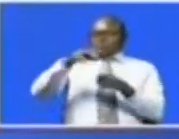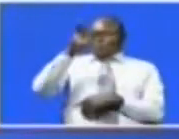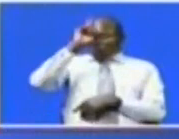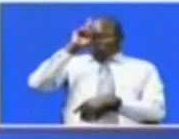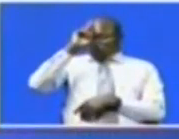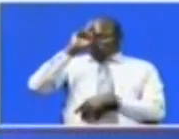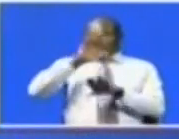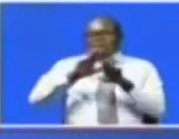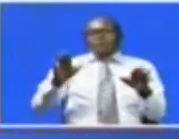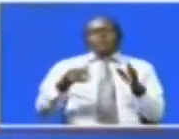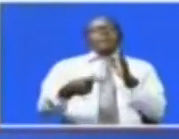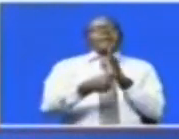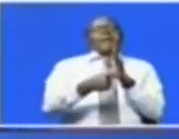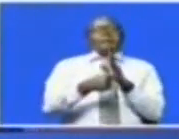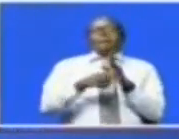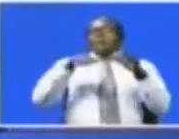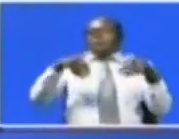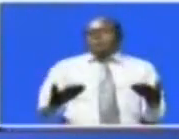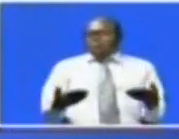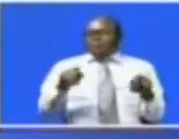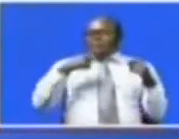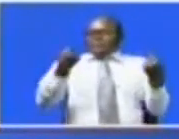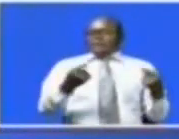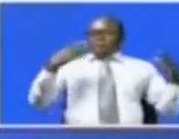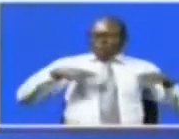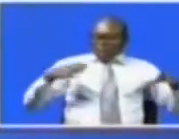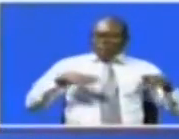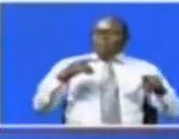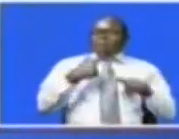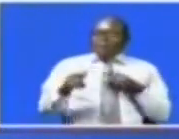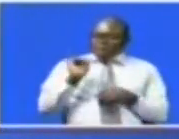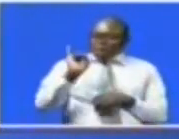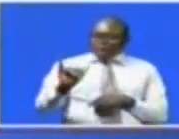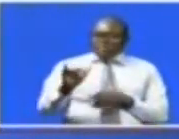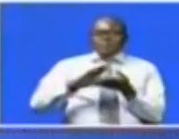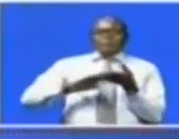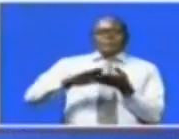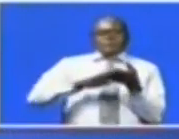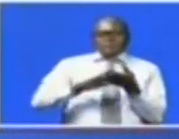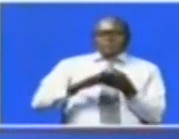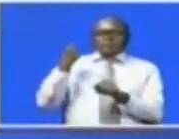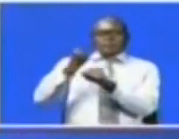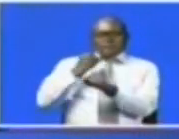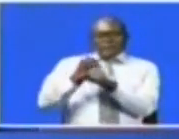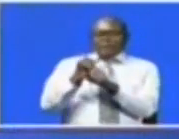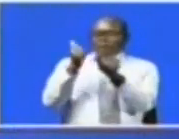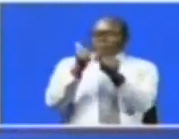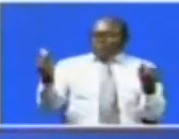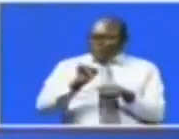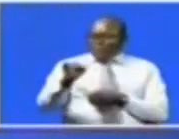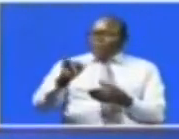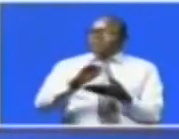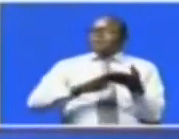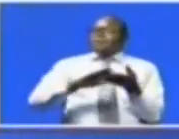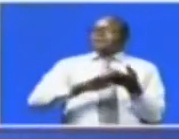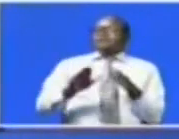the name, it's not in the type of people that we are, it's in the basics done excellently. And those basics have